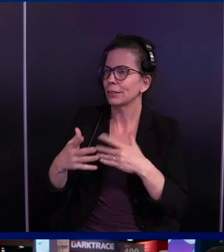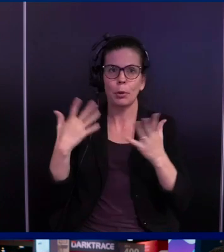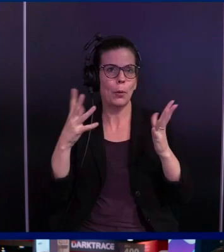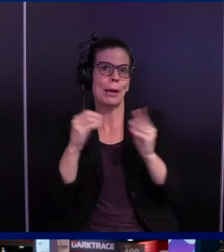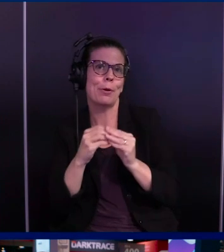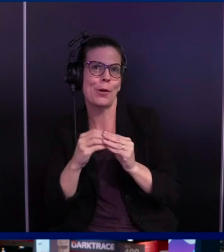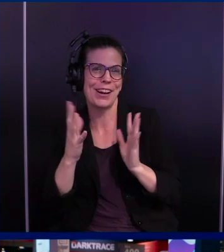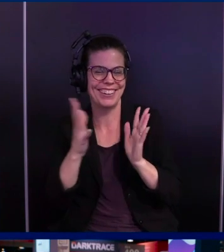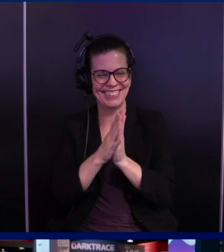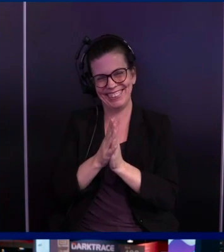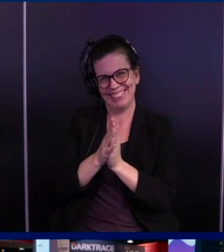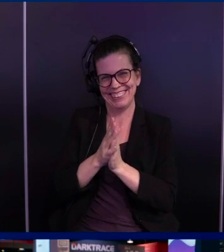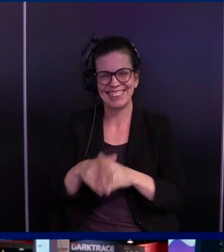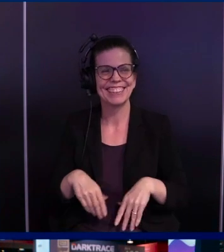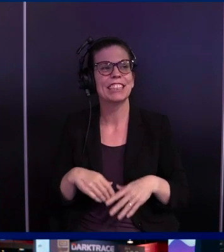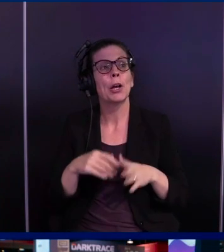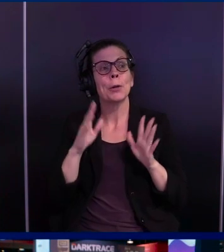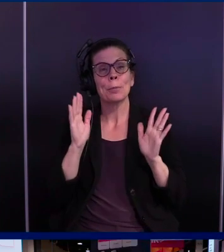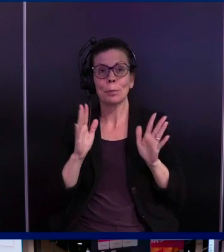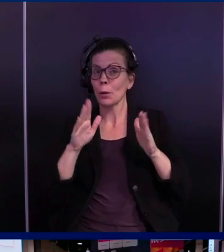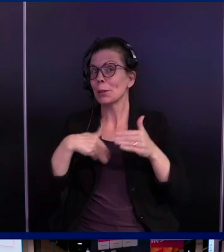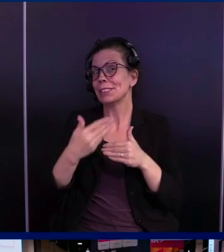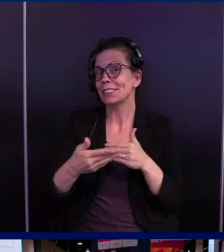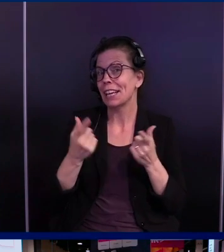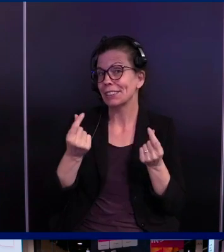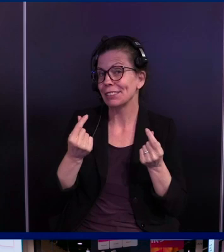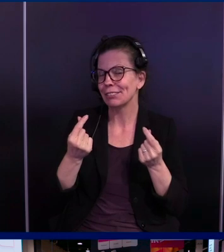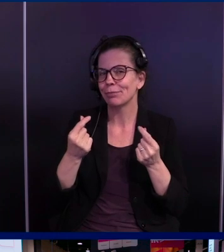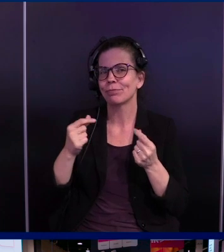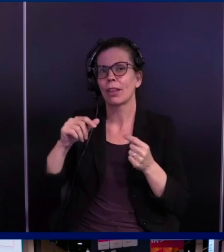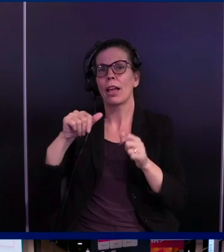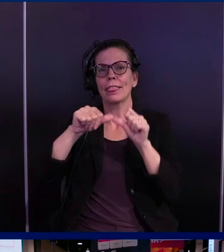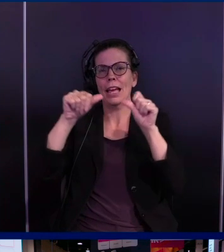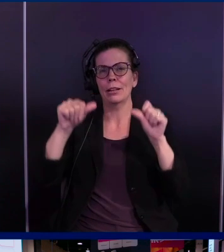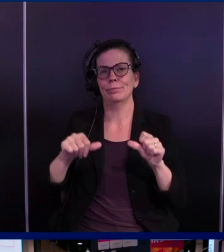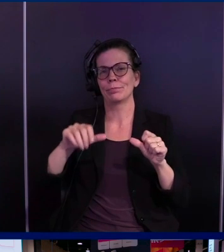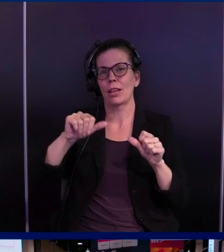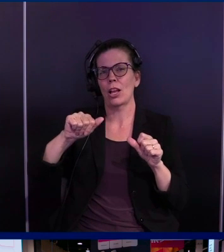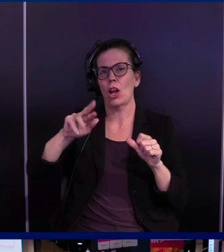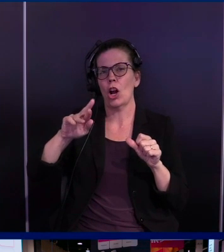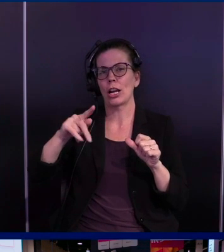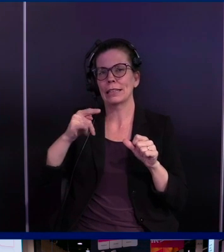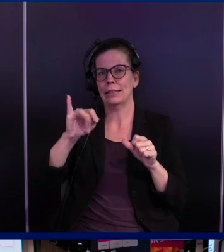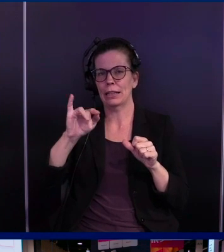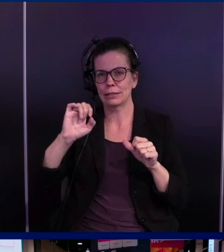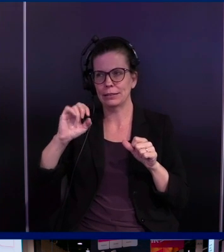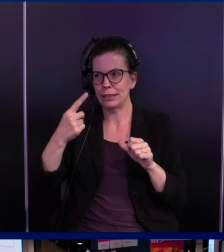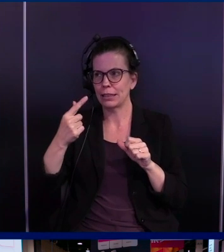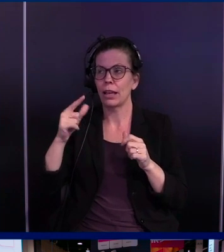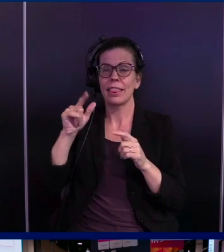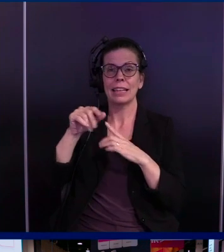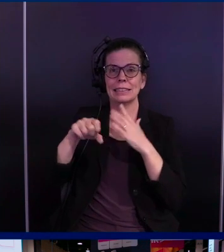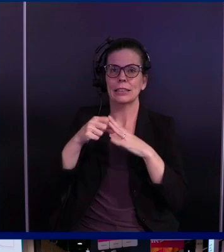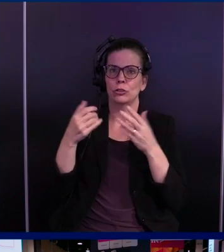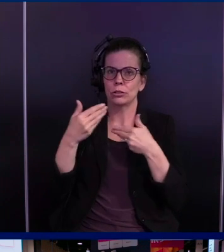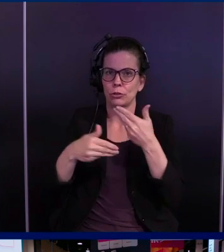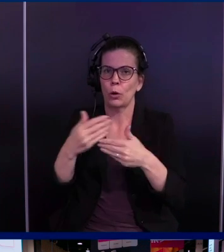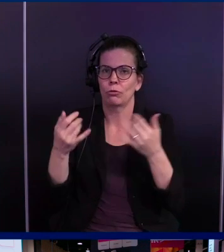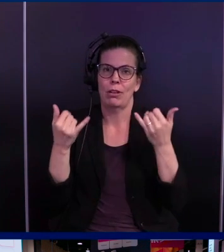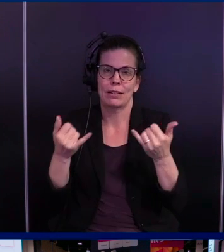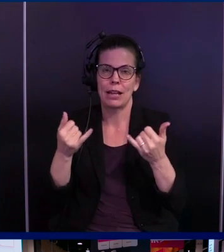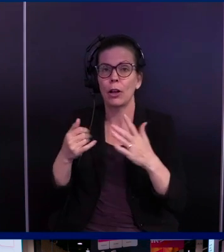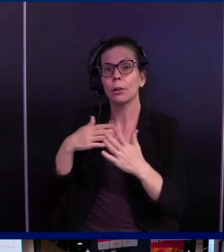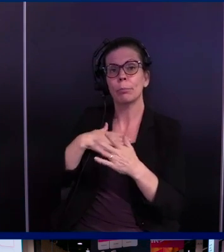more. So what's next is you have architecting. And this series is actually active right now. And it's with my friend